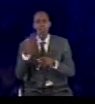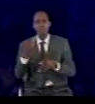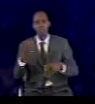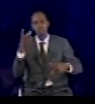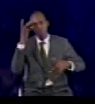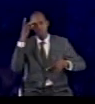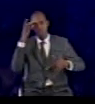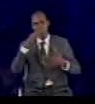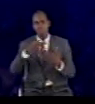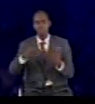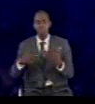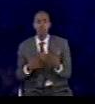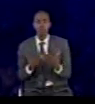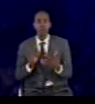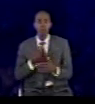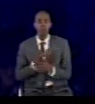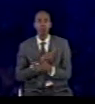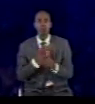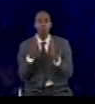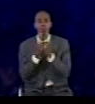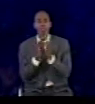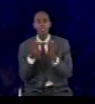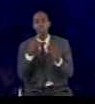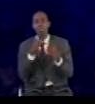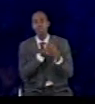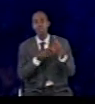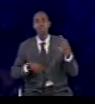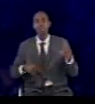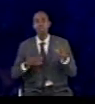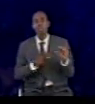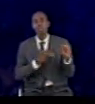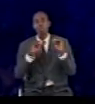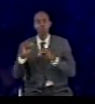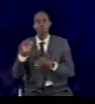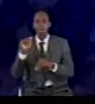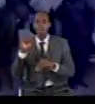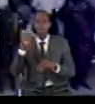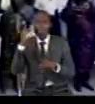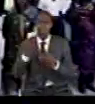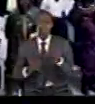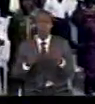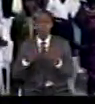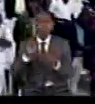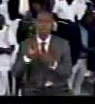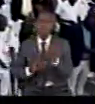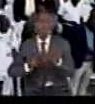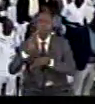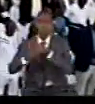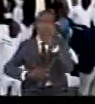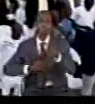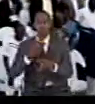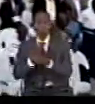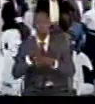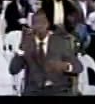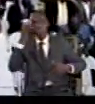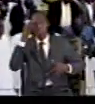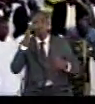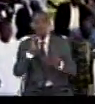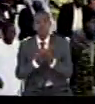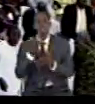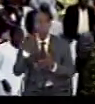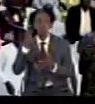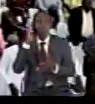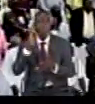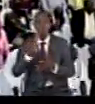your voice begin to call upon the lord the lord put an end to every global disaster that there will be supernatural liberation